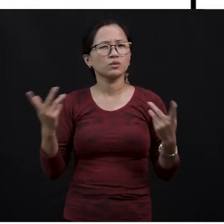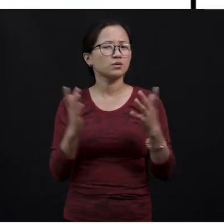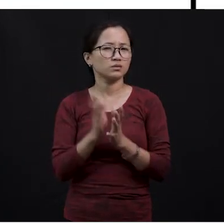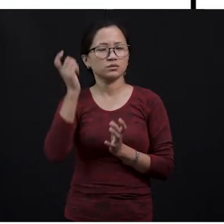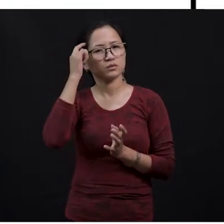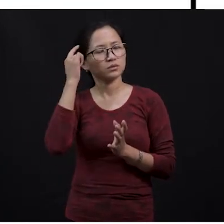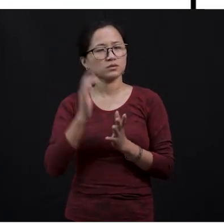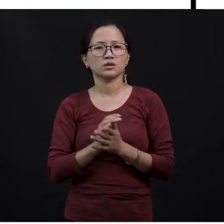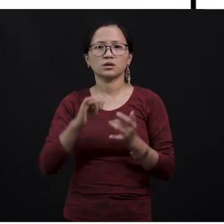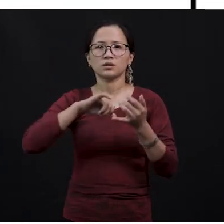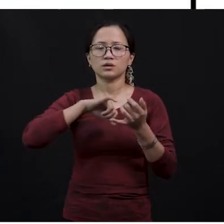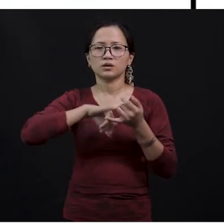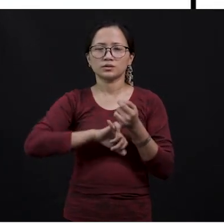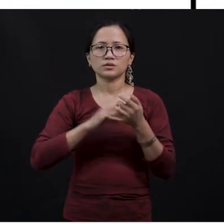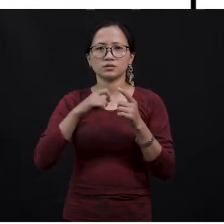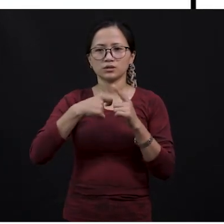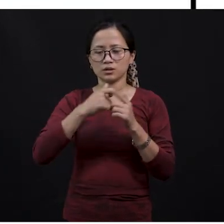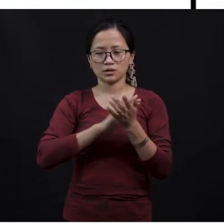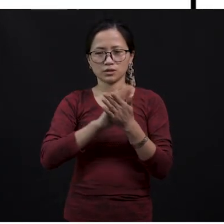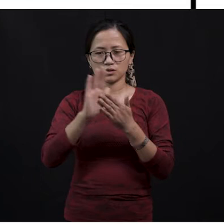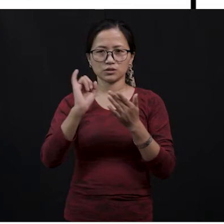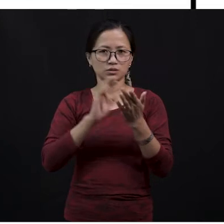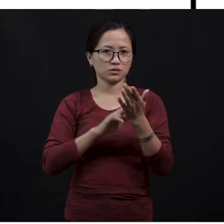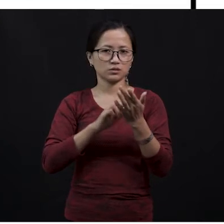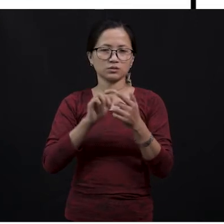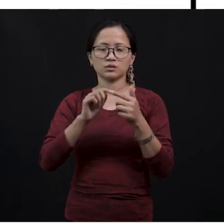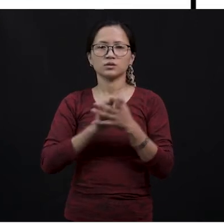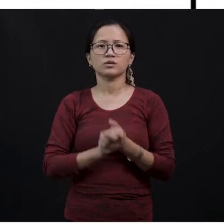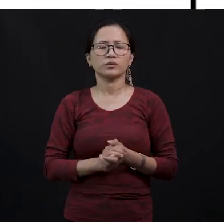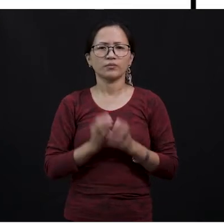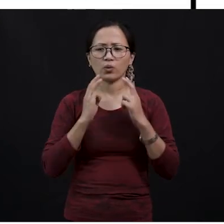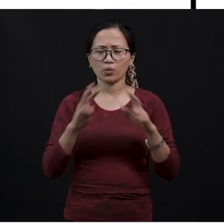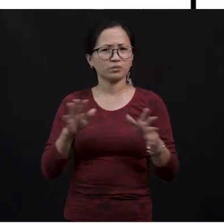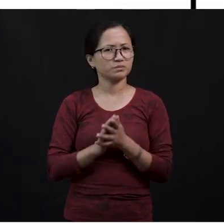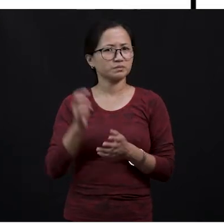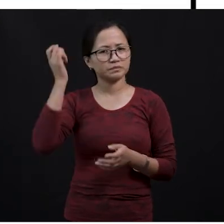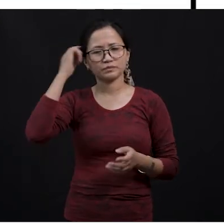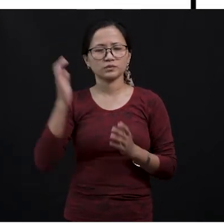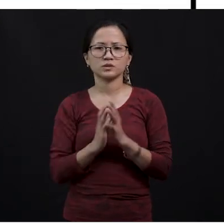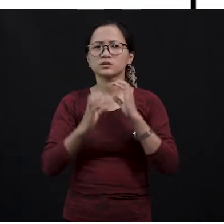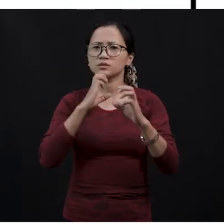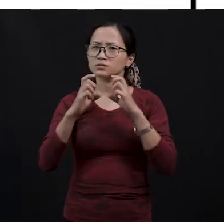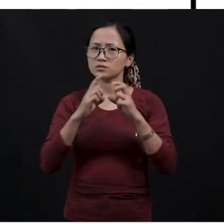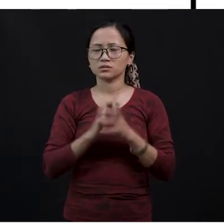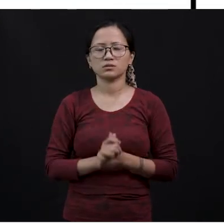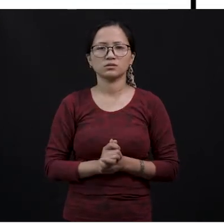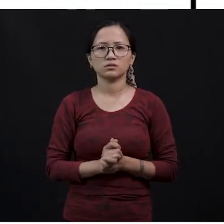thought, his schemes were good, but they were not well thought of. They were not discussed before